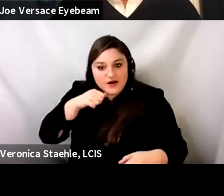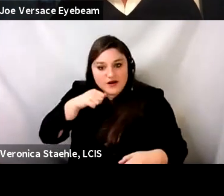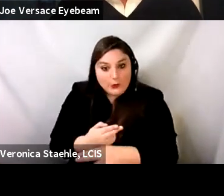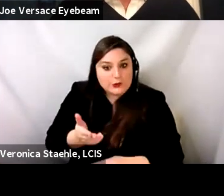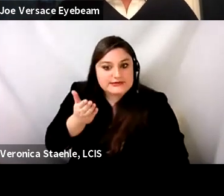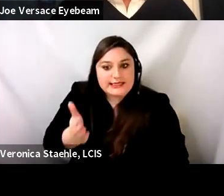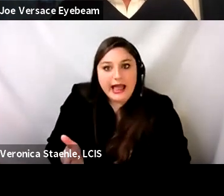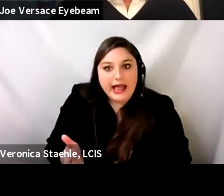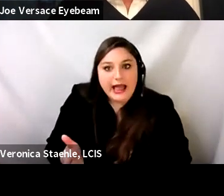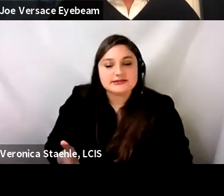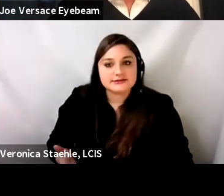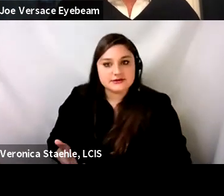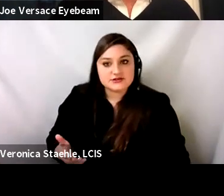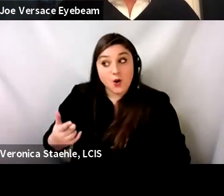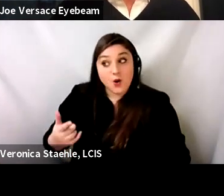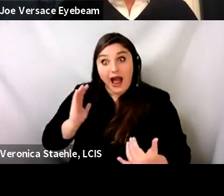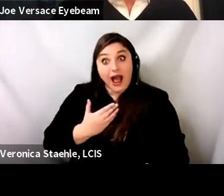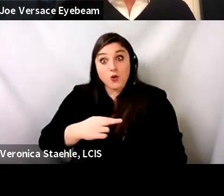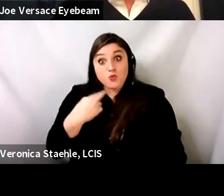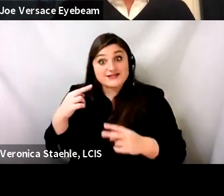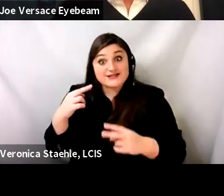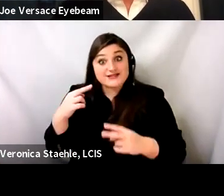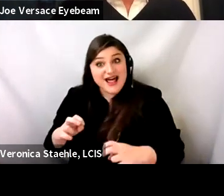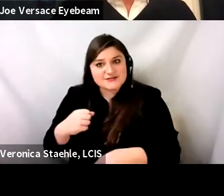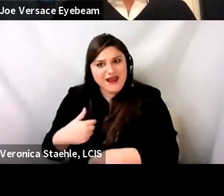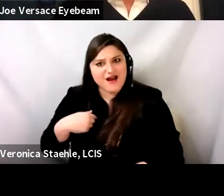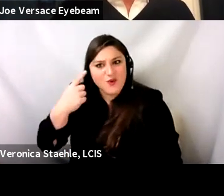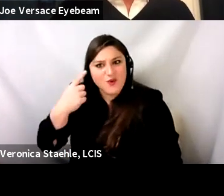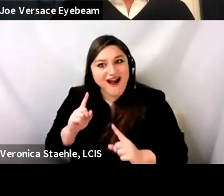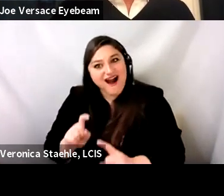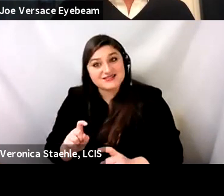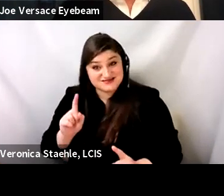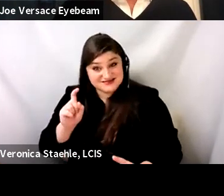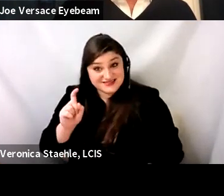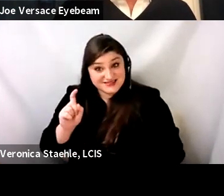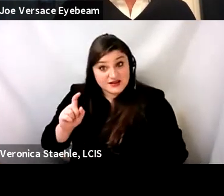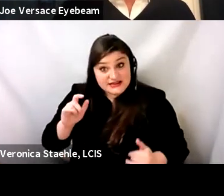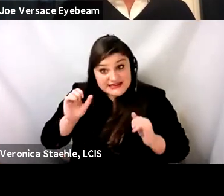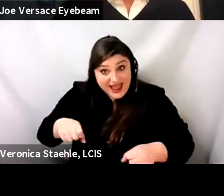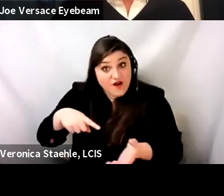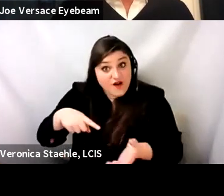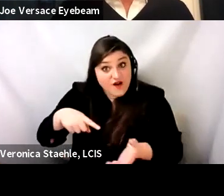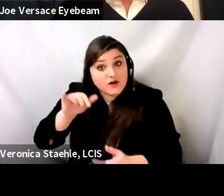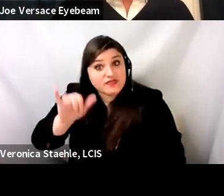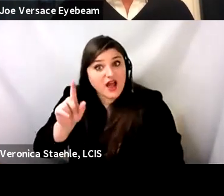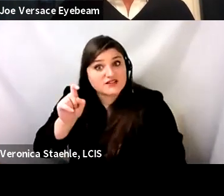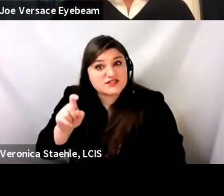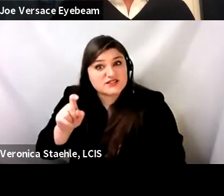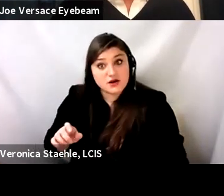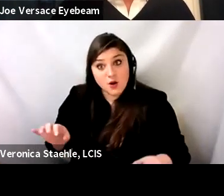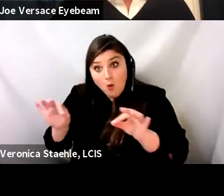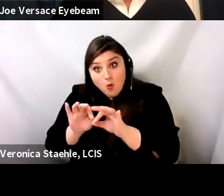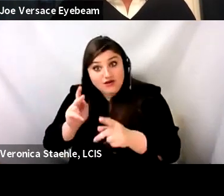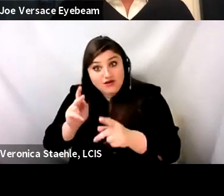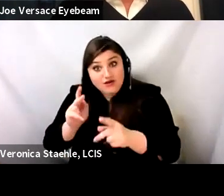can we still offer those things? Is this new environment conducive to the types of way we convened